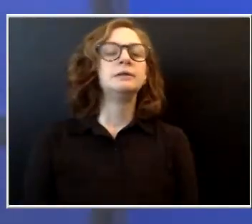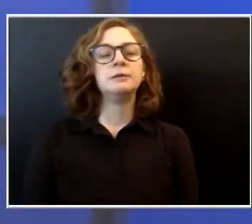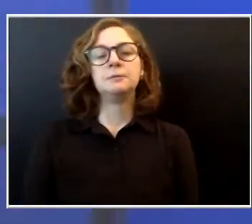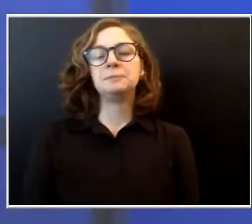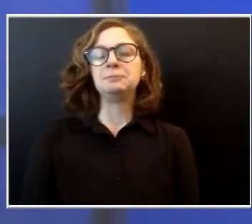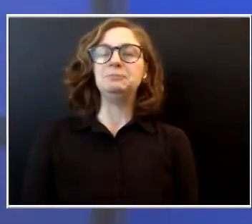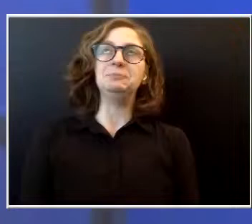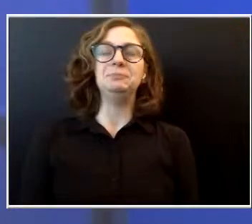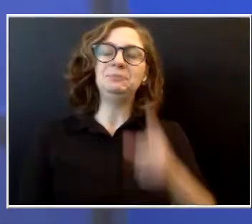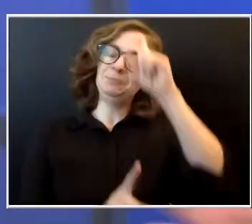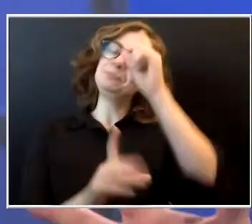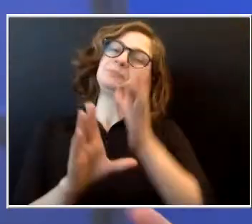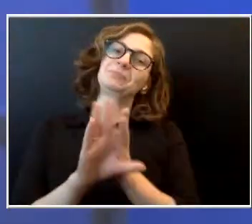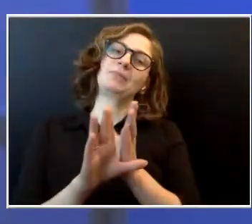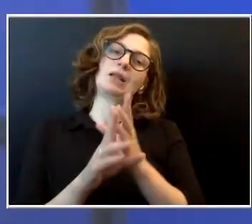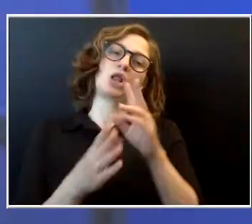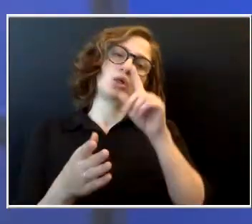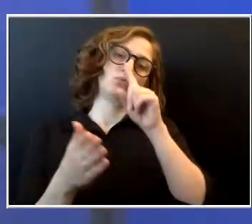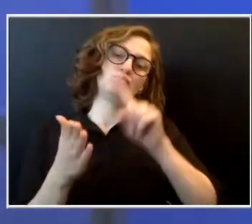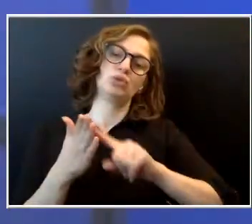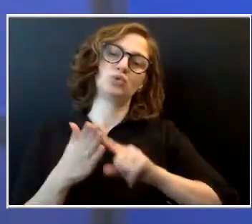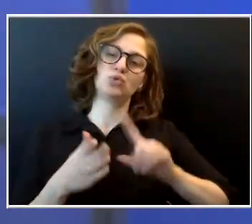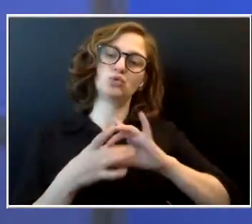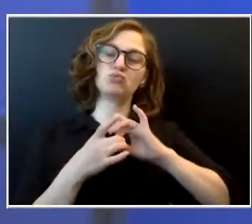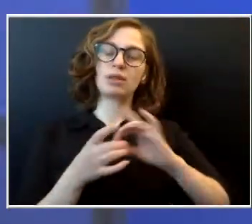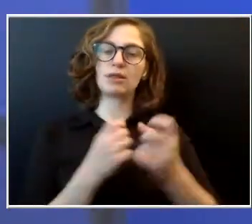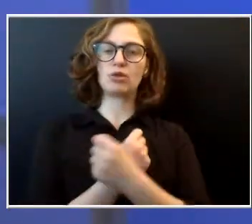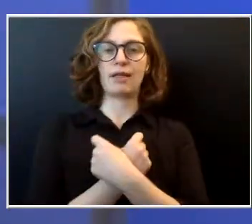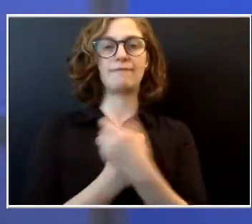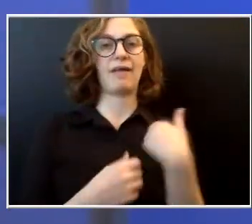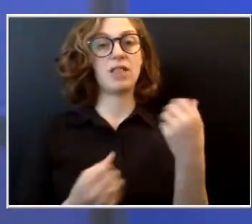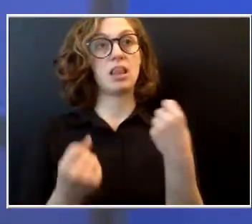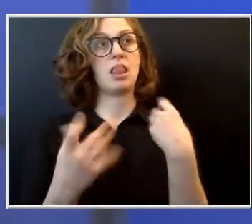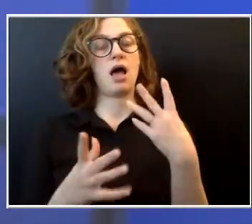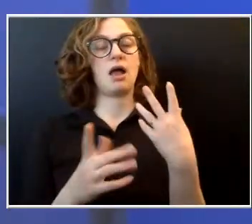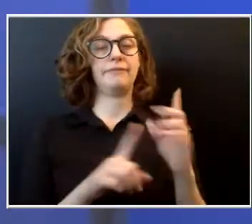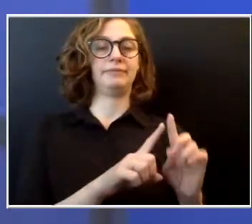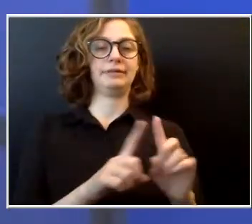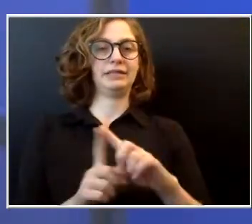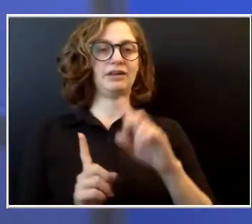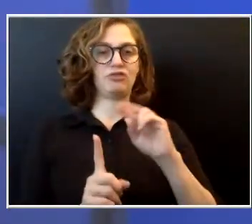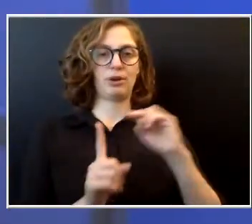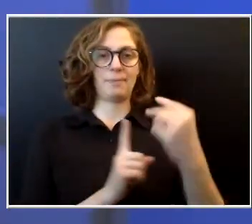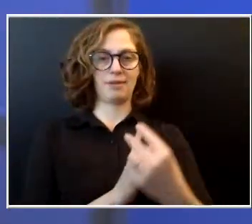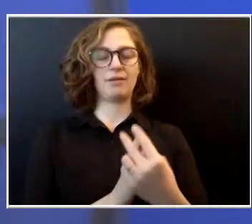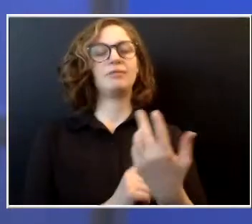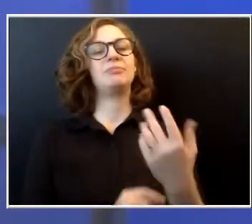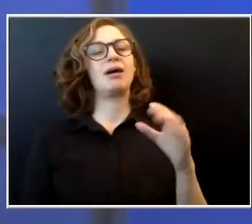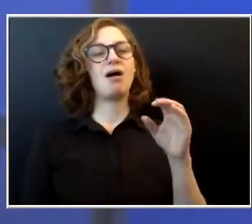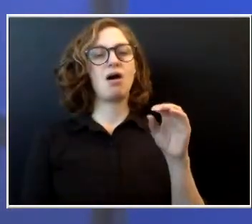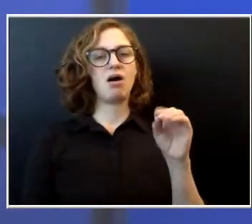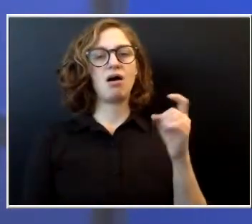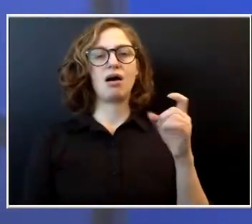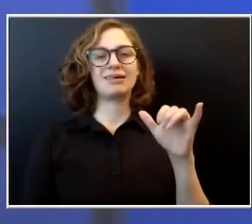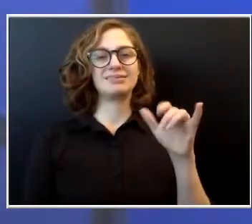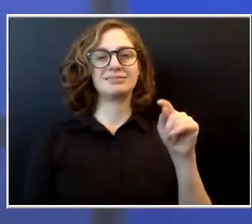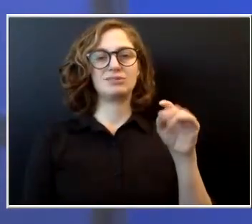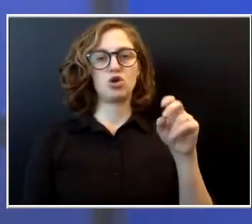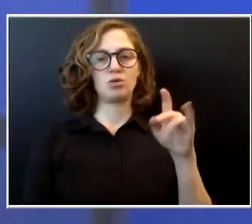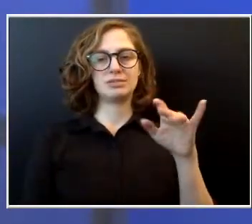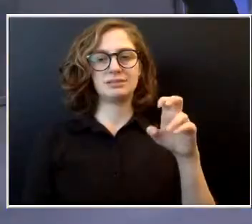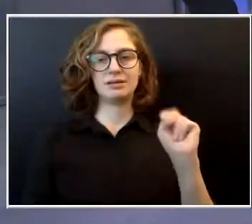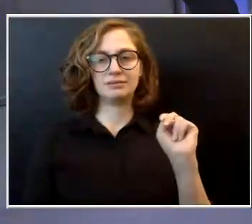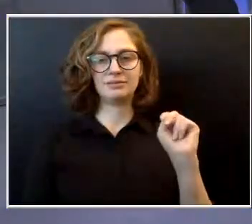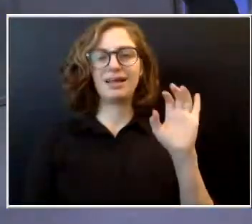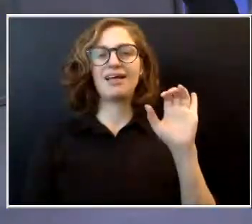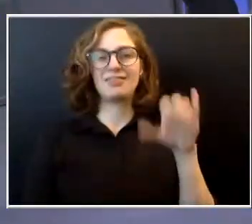around love, there's so many split opinions. But when you think about neurotransmitters, oxytocin is the one that's going to get the most. You know,